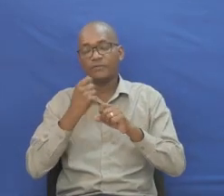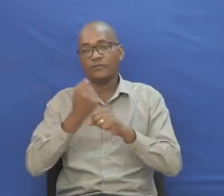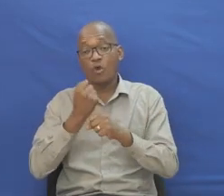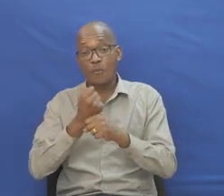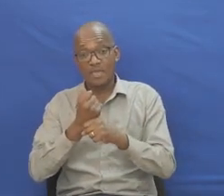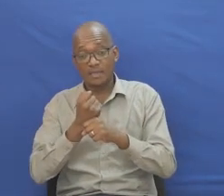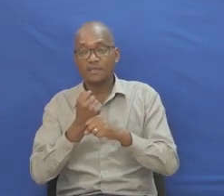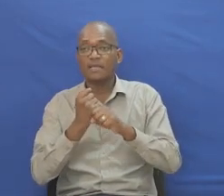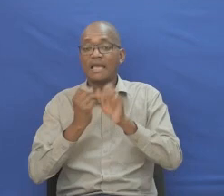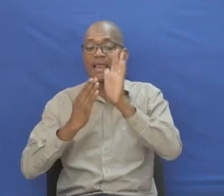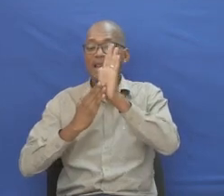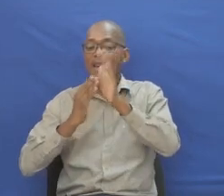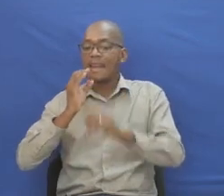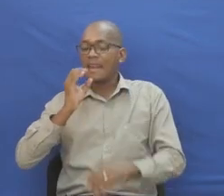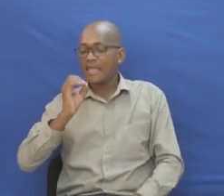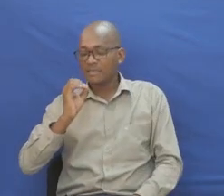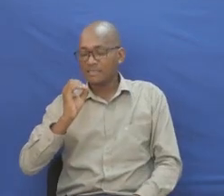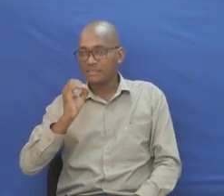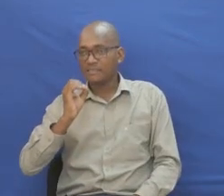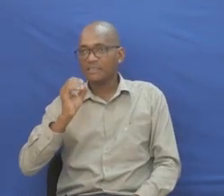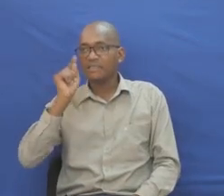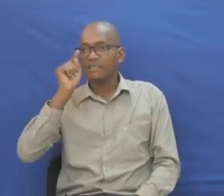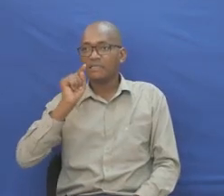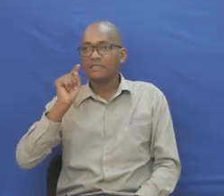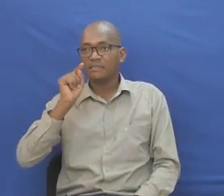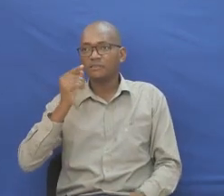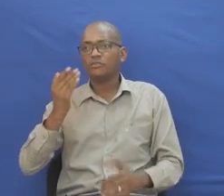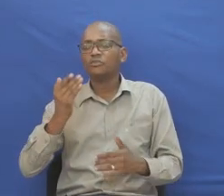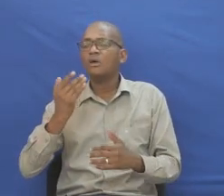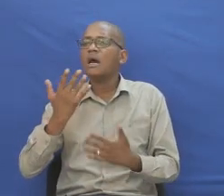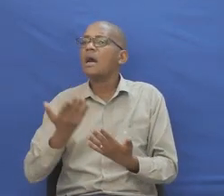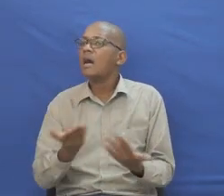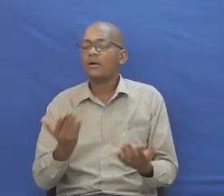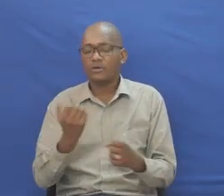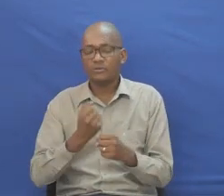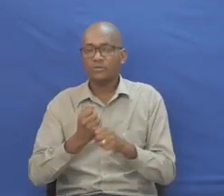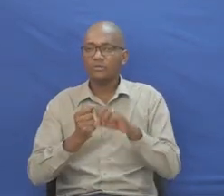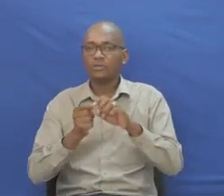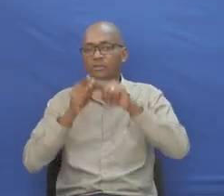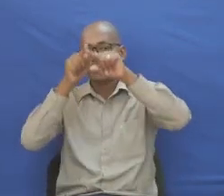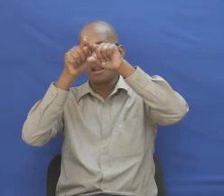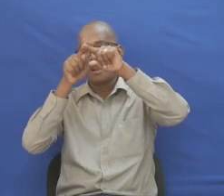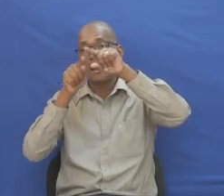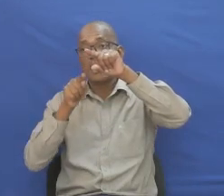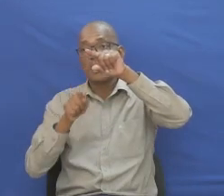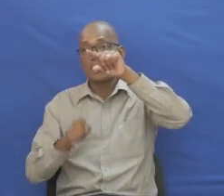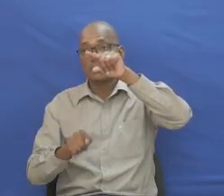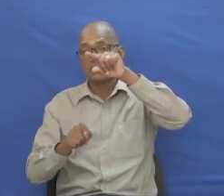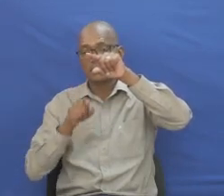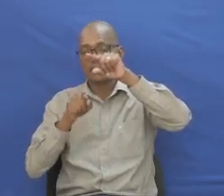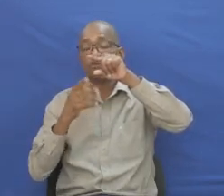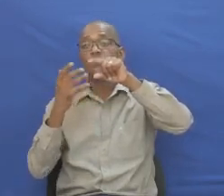this base. So how can we do it? We construct a line from this point to be here. Here we get 90